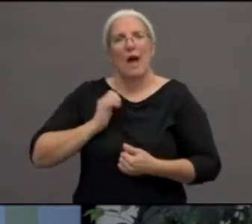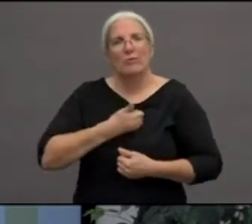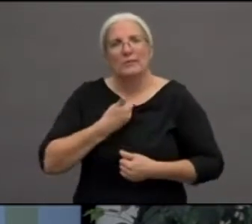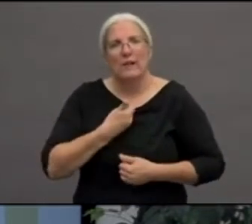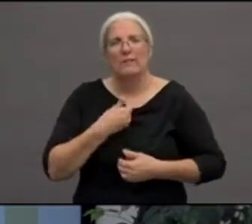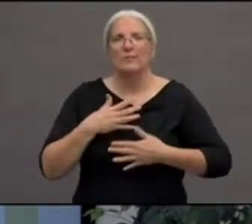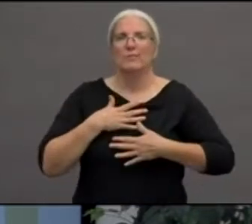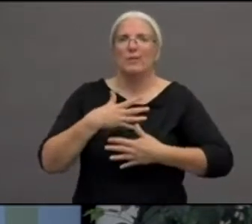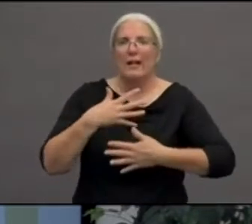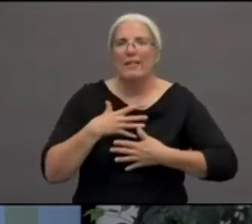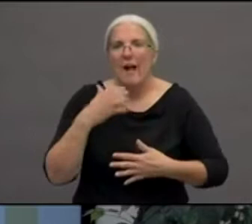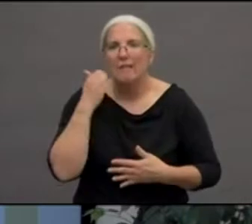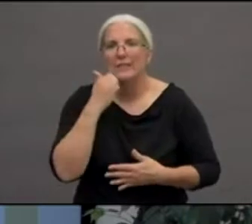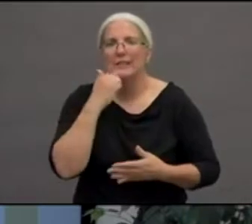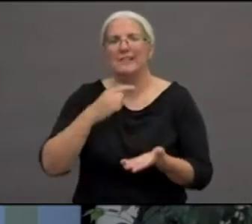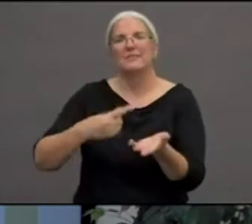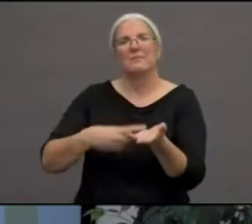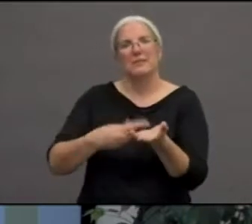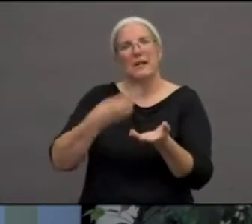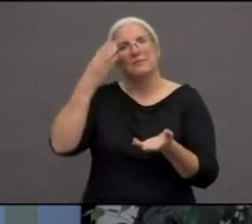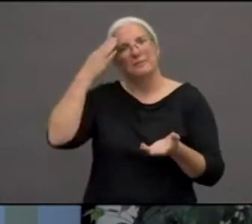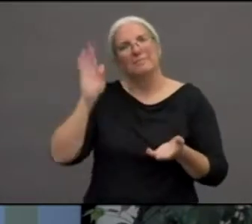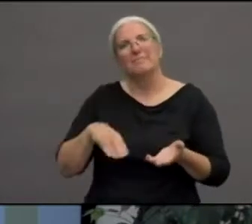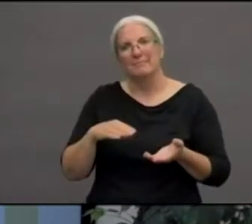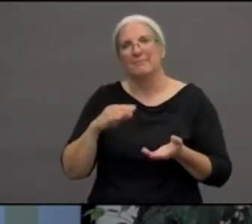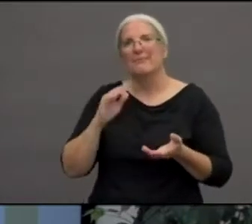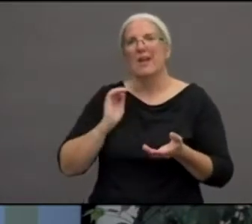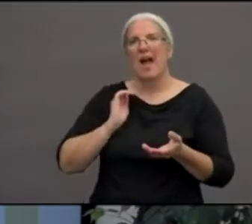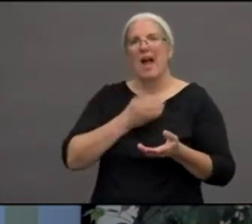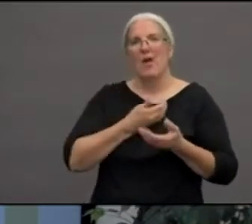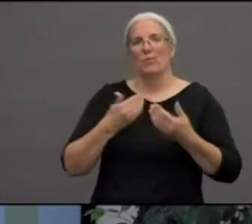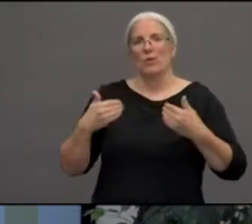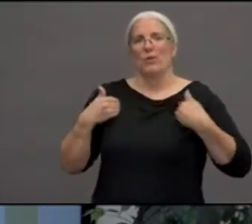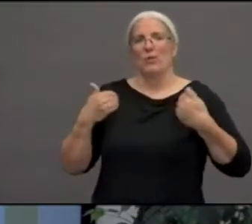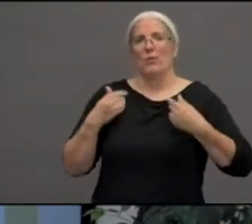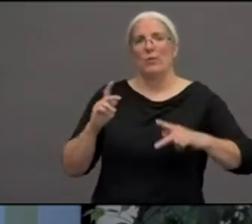sometimes many of the youth is